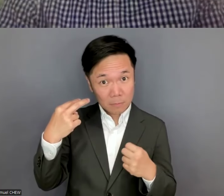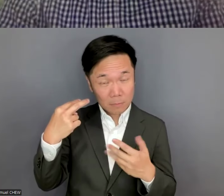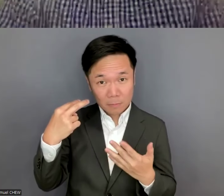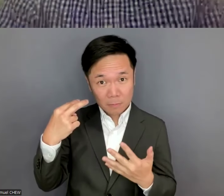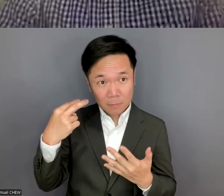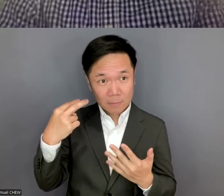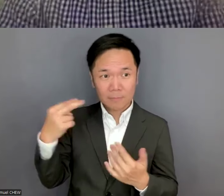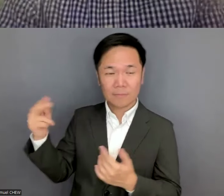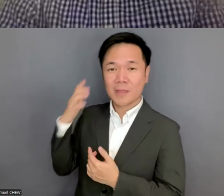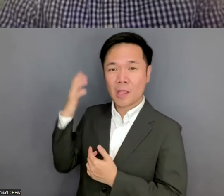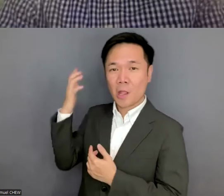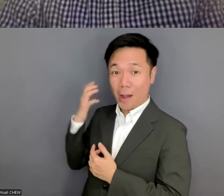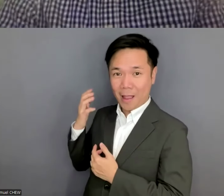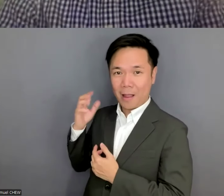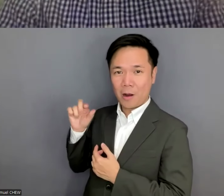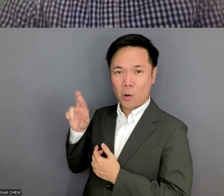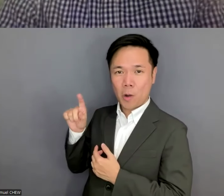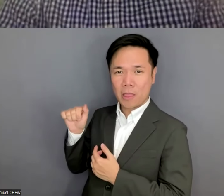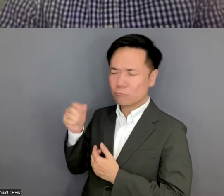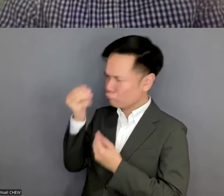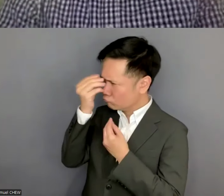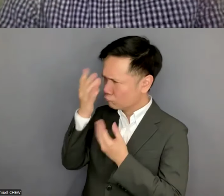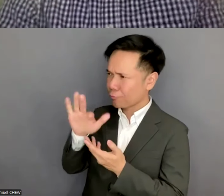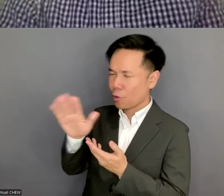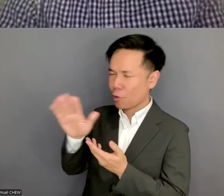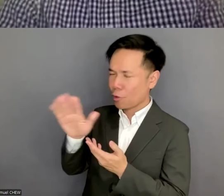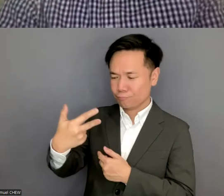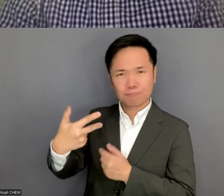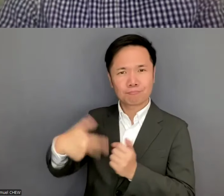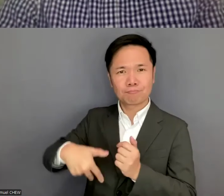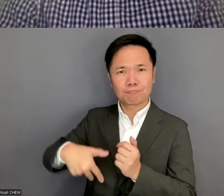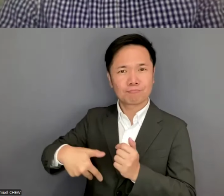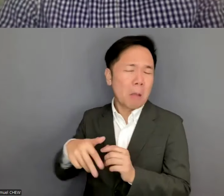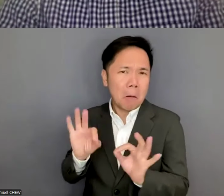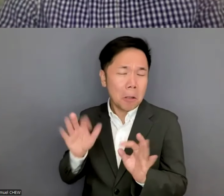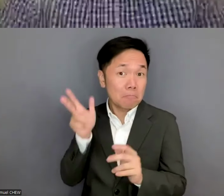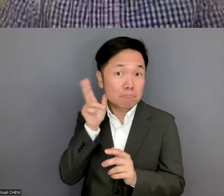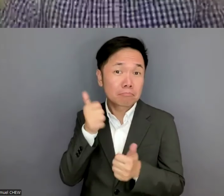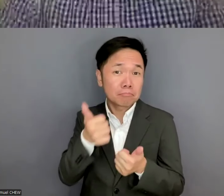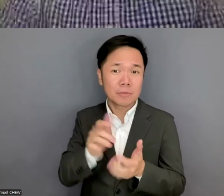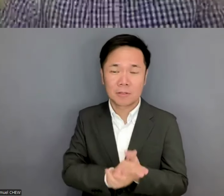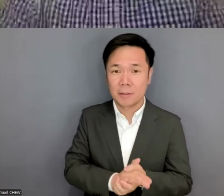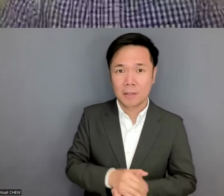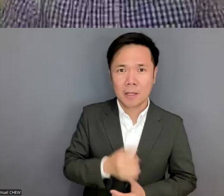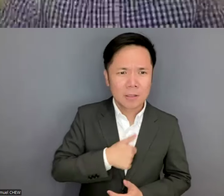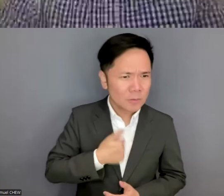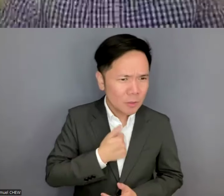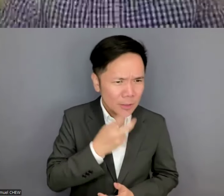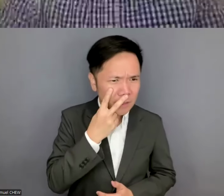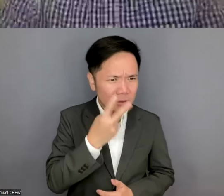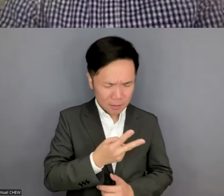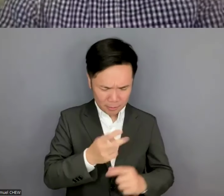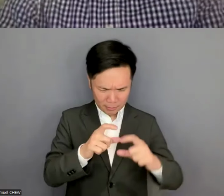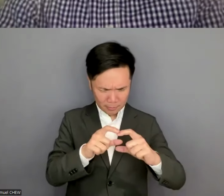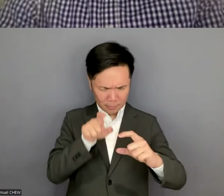Yes, your camera is off, but it's okay. We can hear you fine. Okay, because I don't see the camera symbol